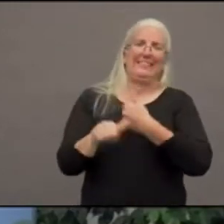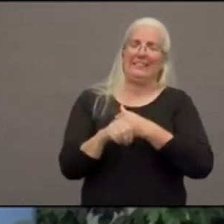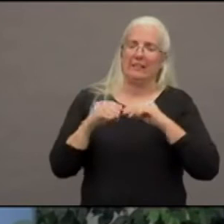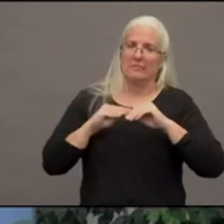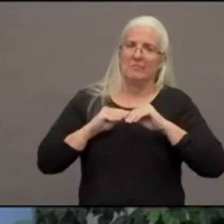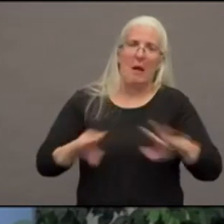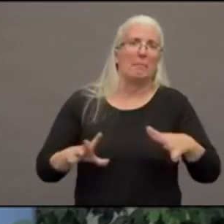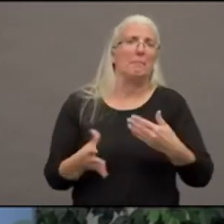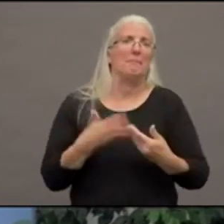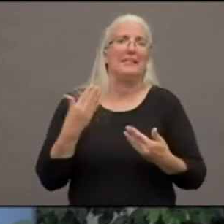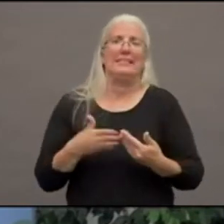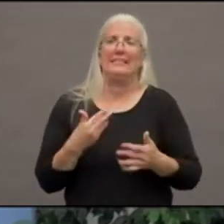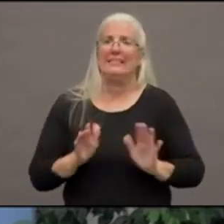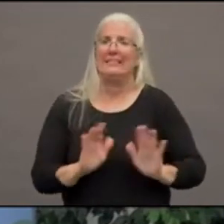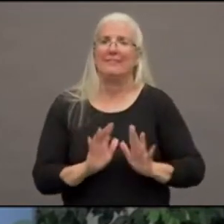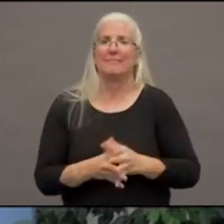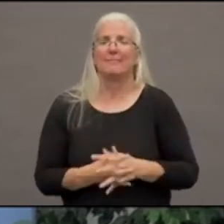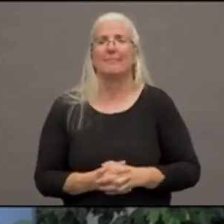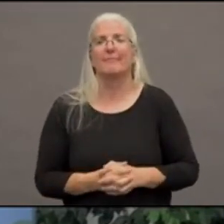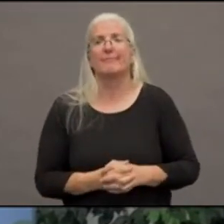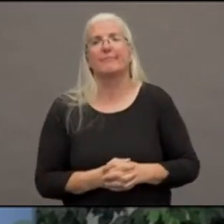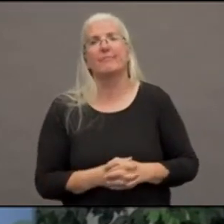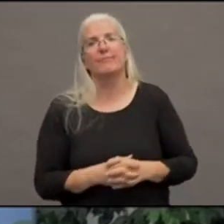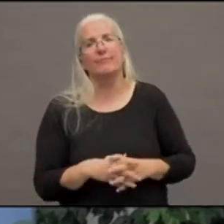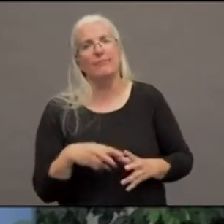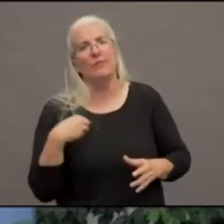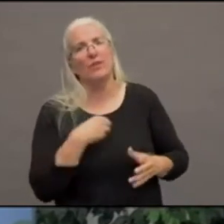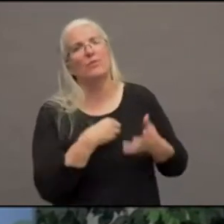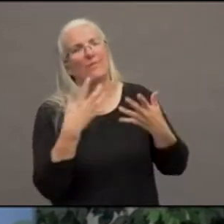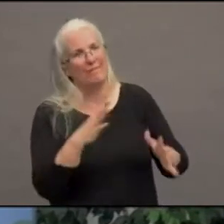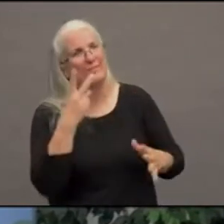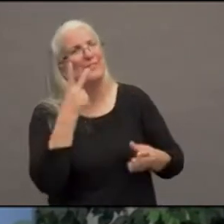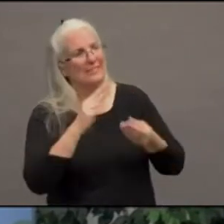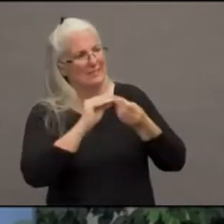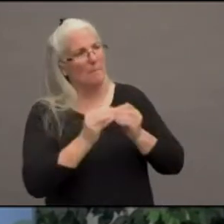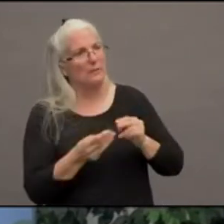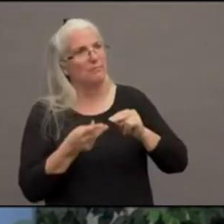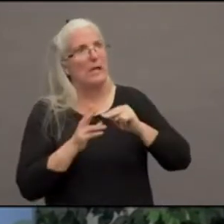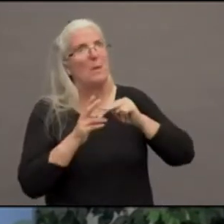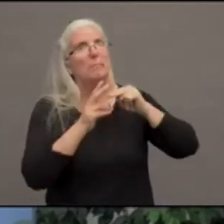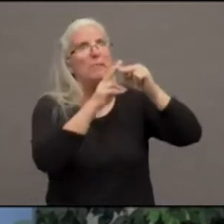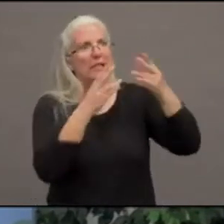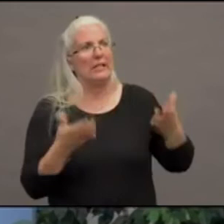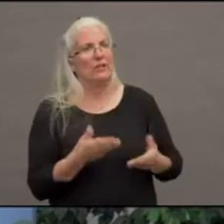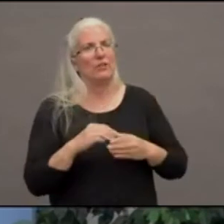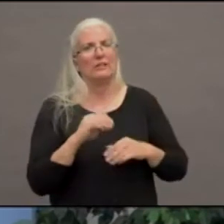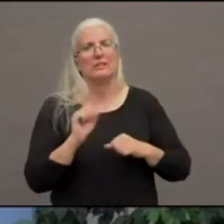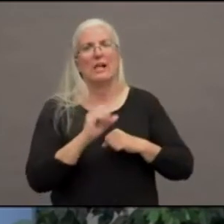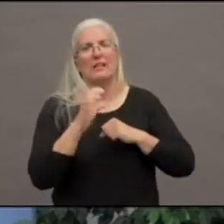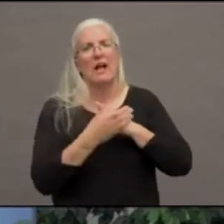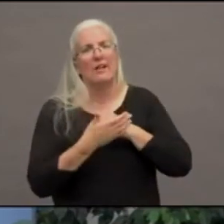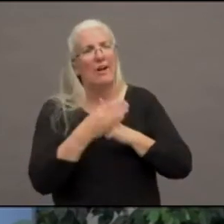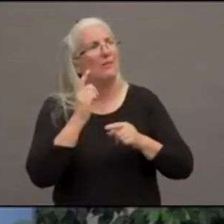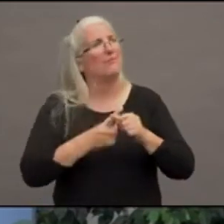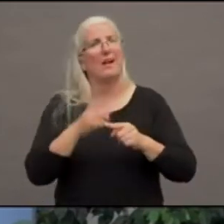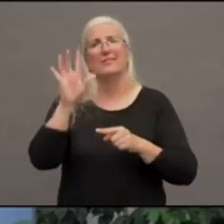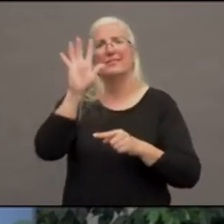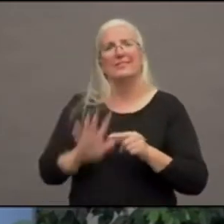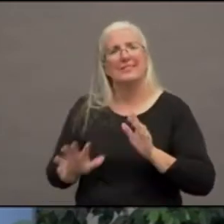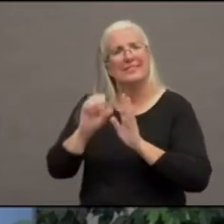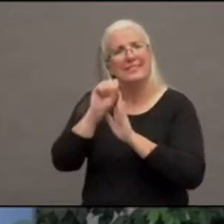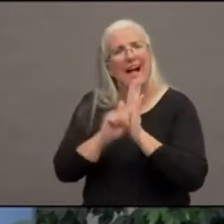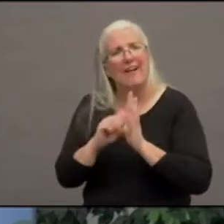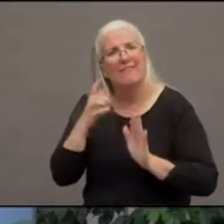we have seen cases rise in the county, but certainly around the state and around the country. And